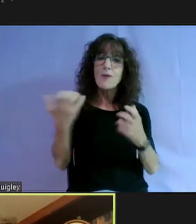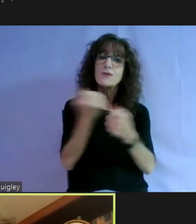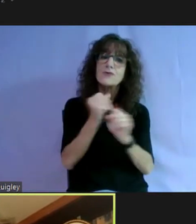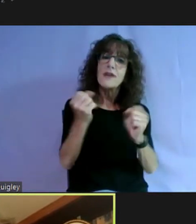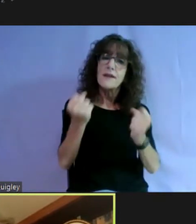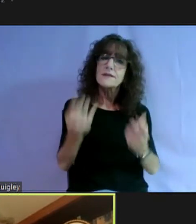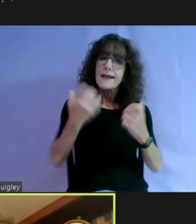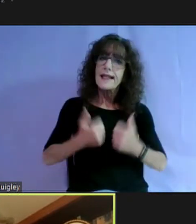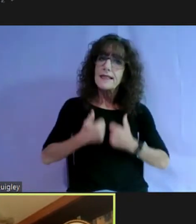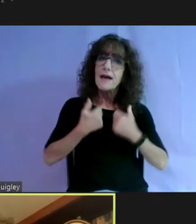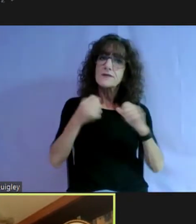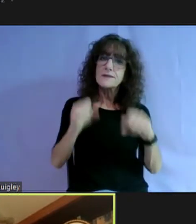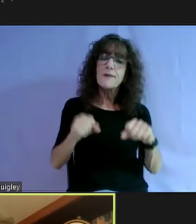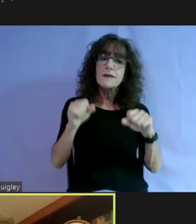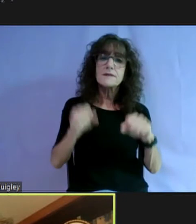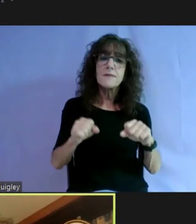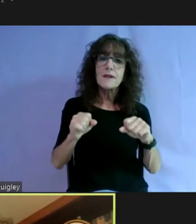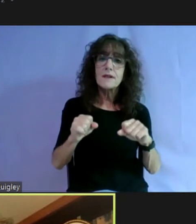can. So